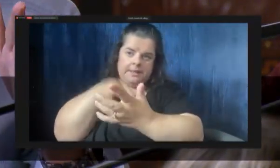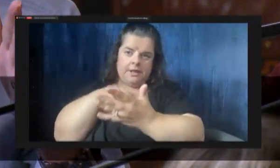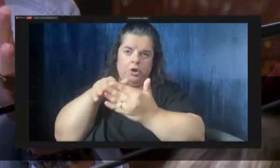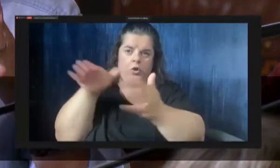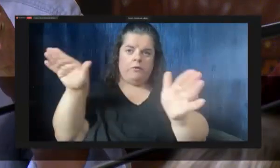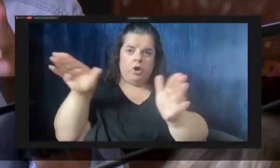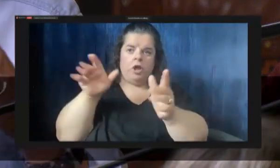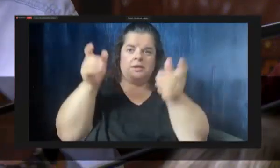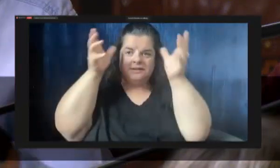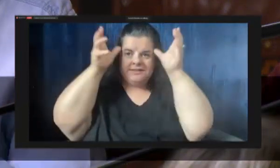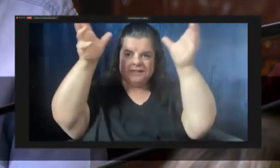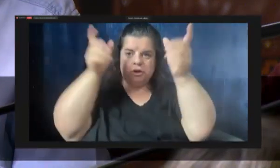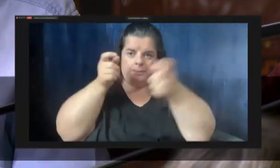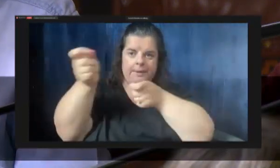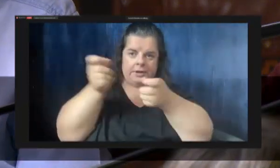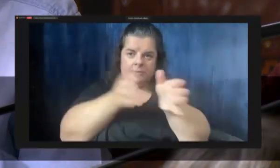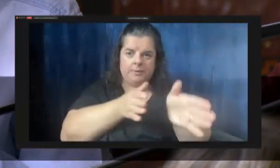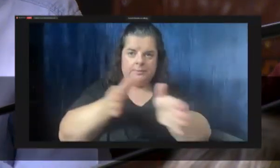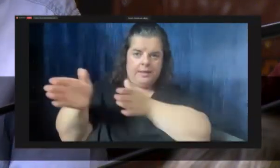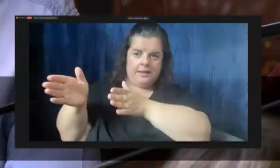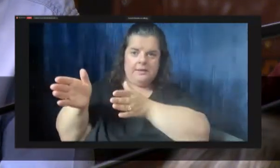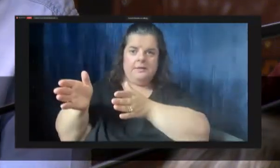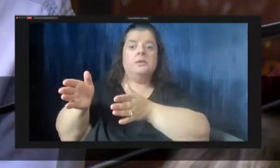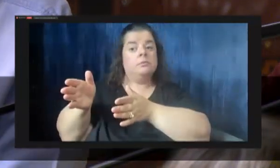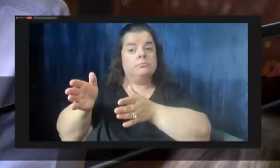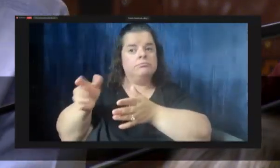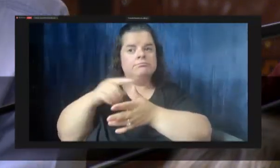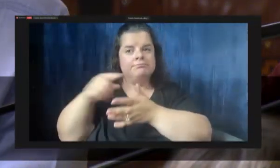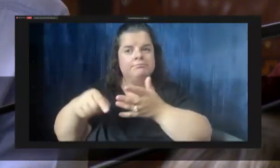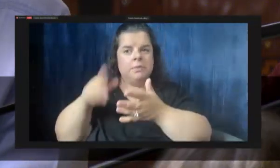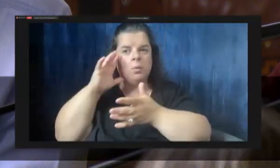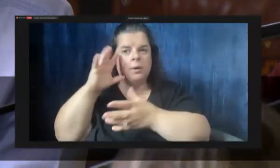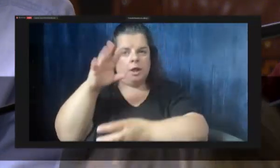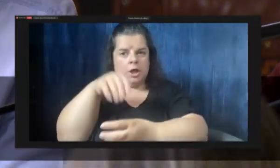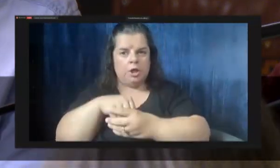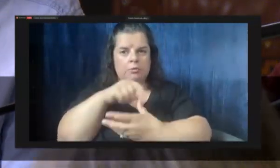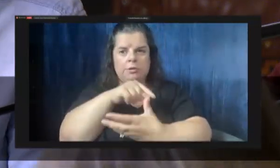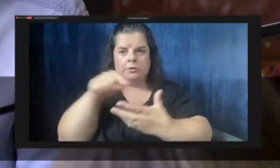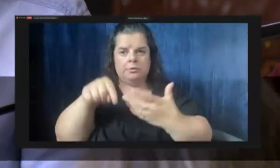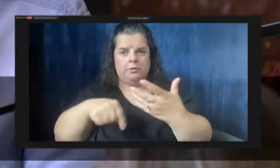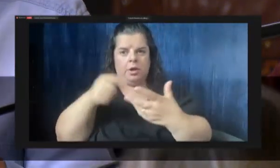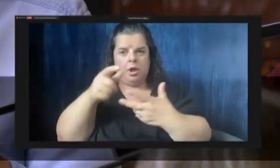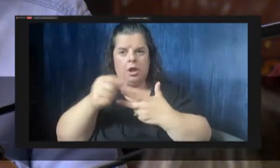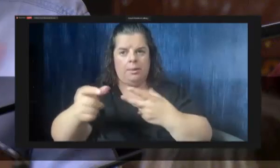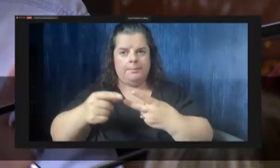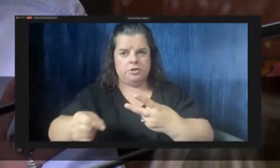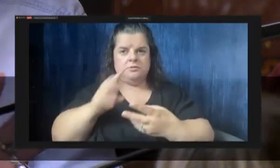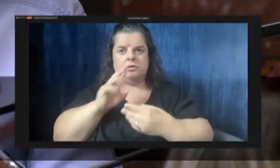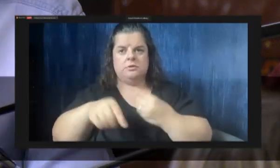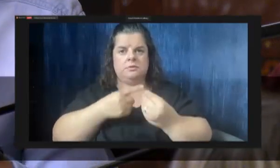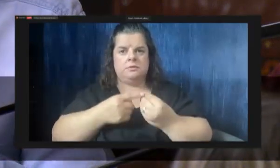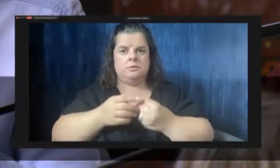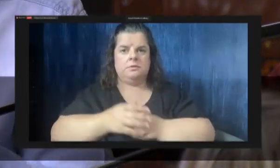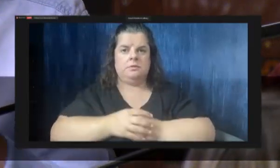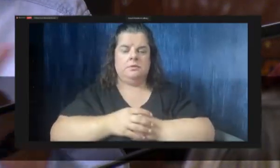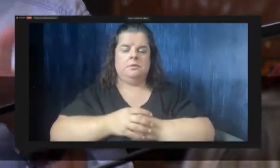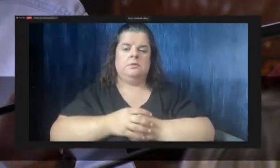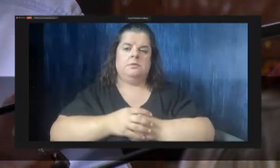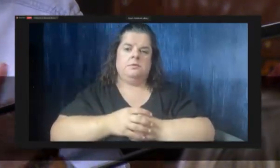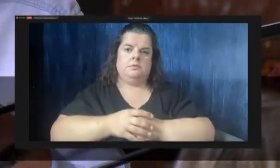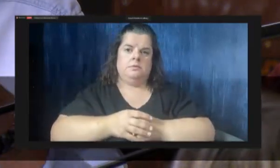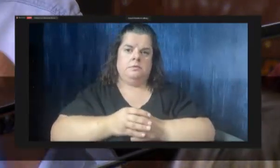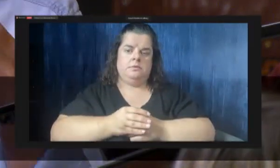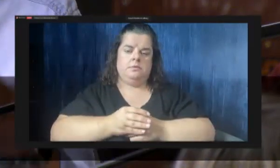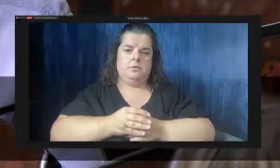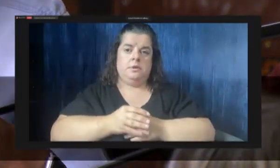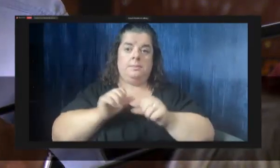plan, which has to then include all of the options that we're talking about and possibly get